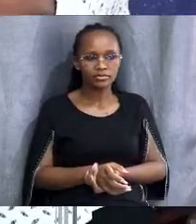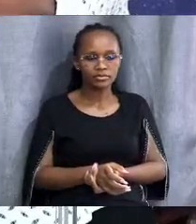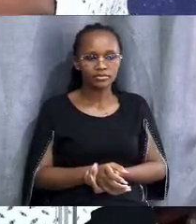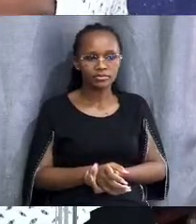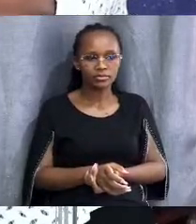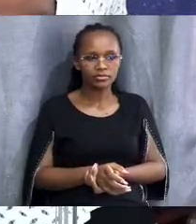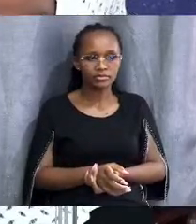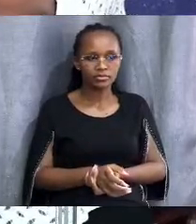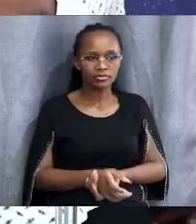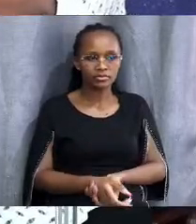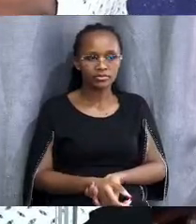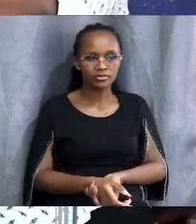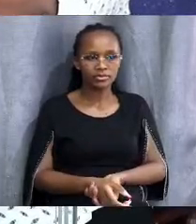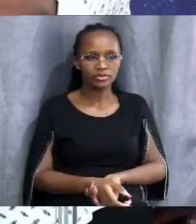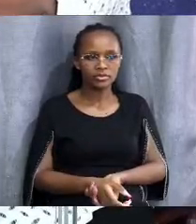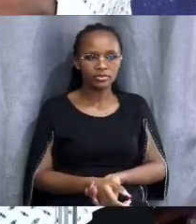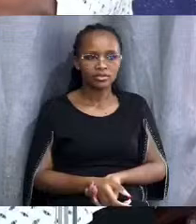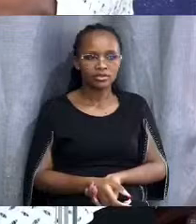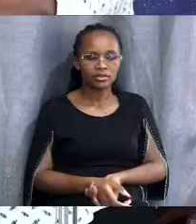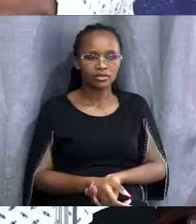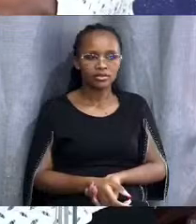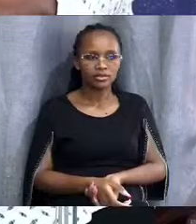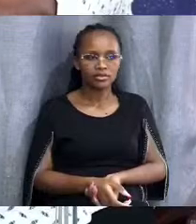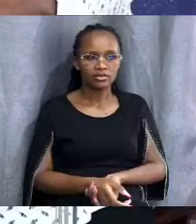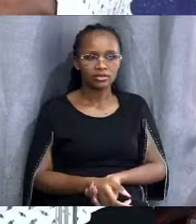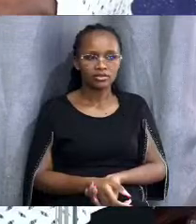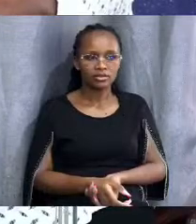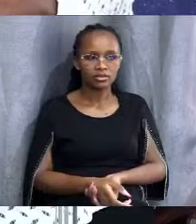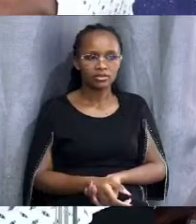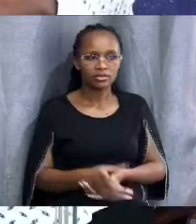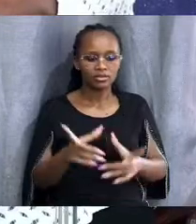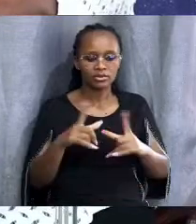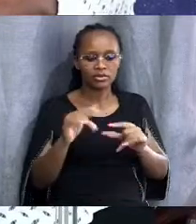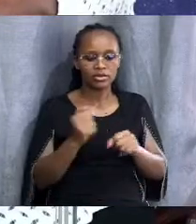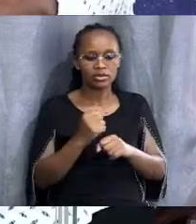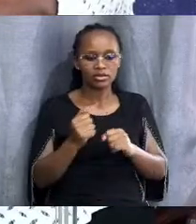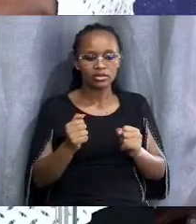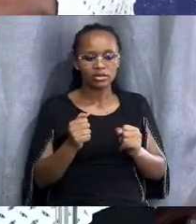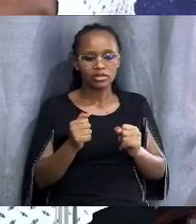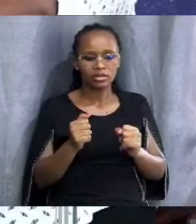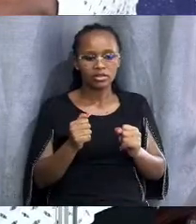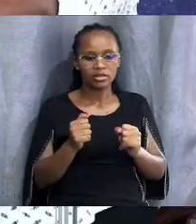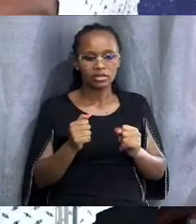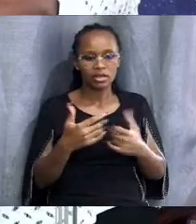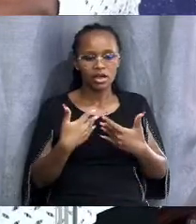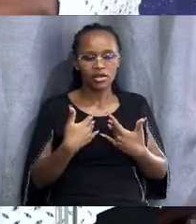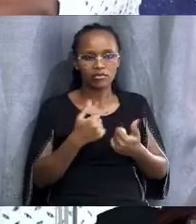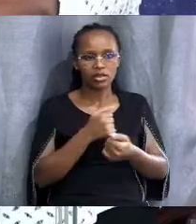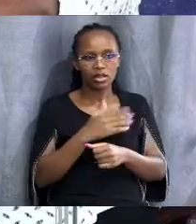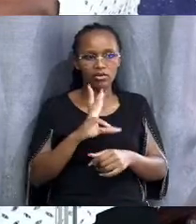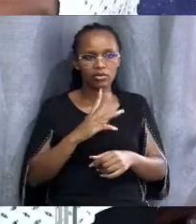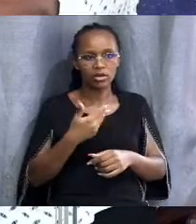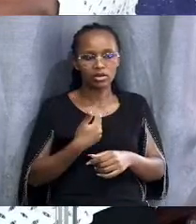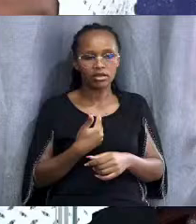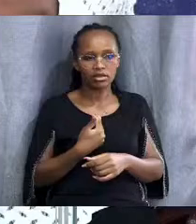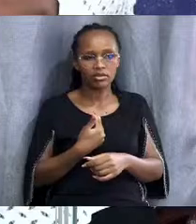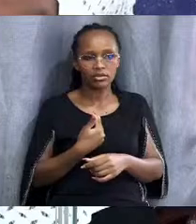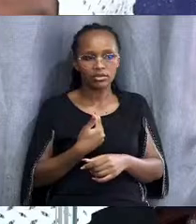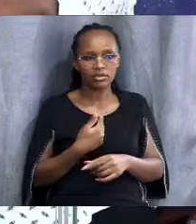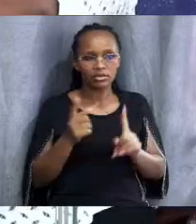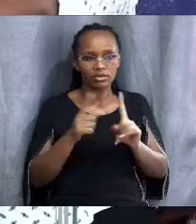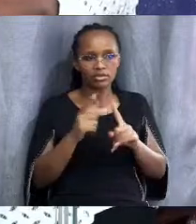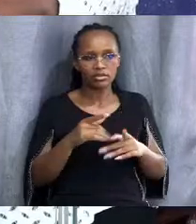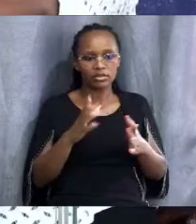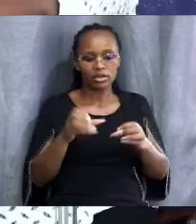My beloved Jade, words cannot capture the depth of sorrow and love that fills my heart as I write